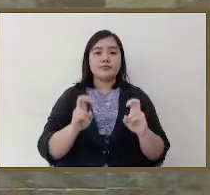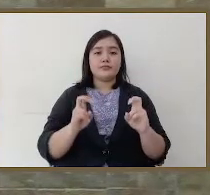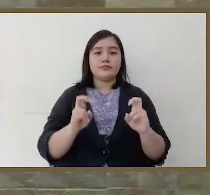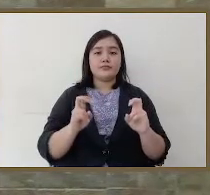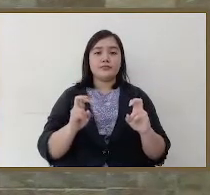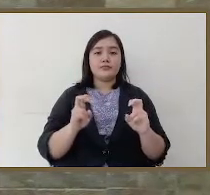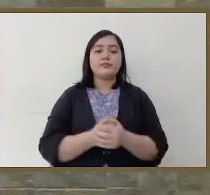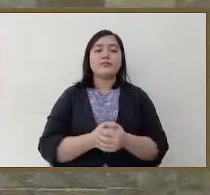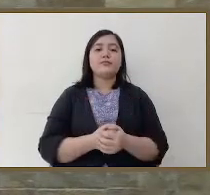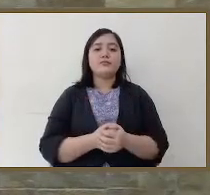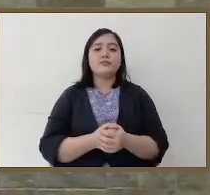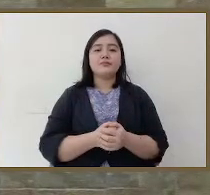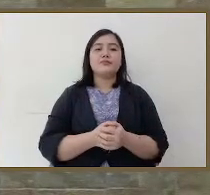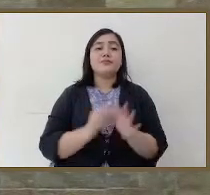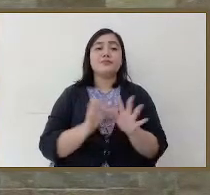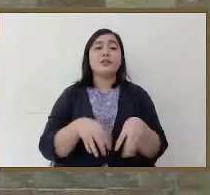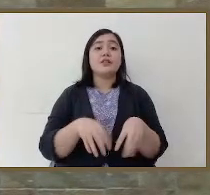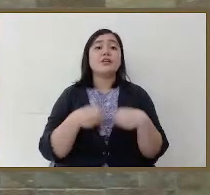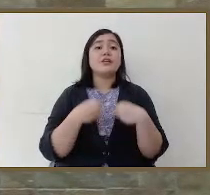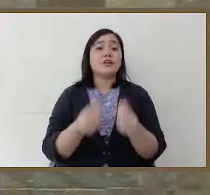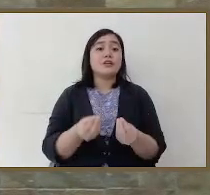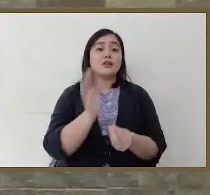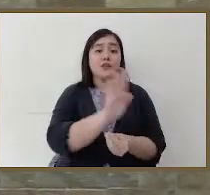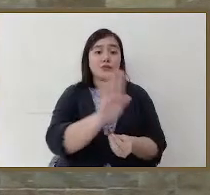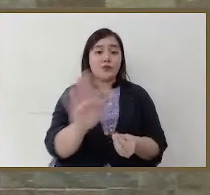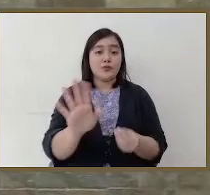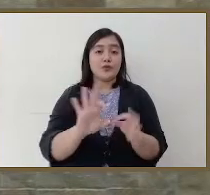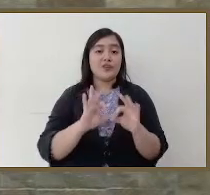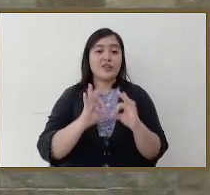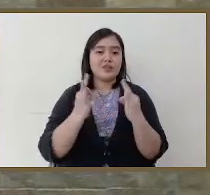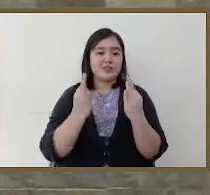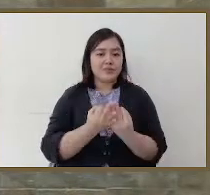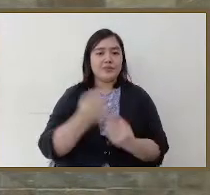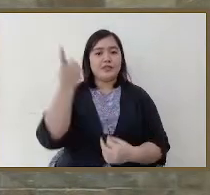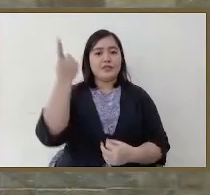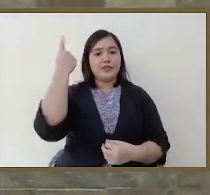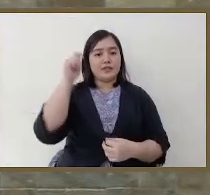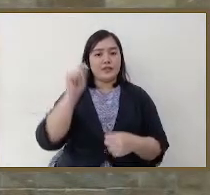and introduce to your family the great God.